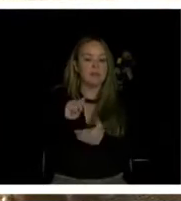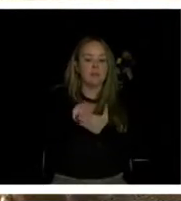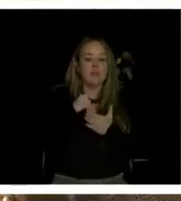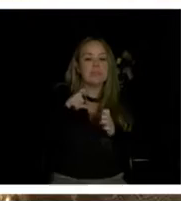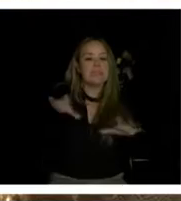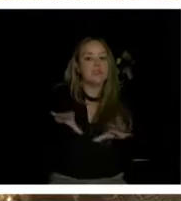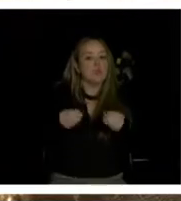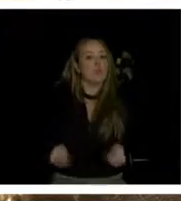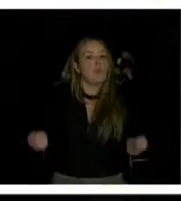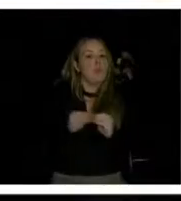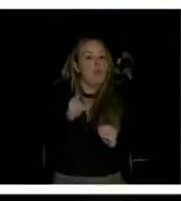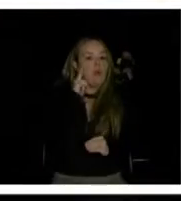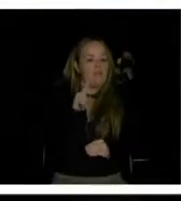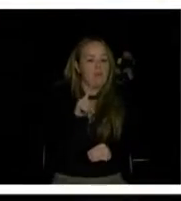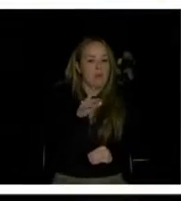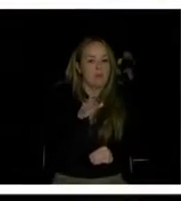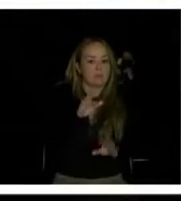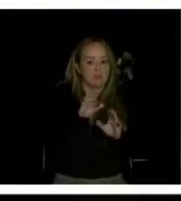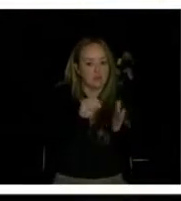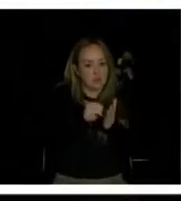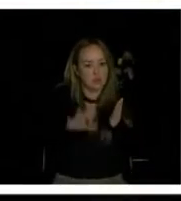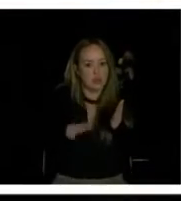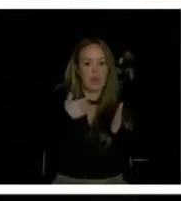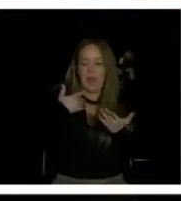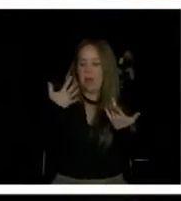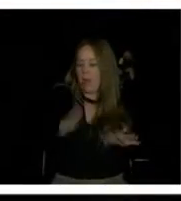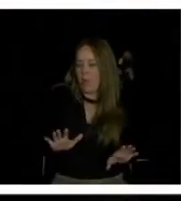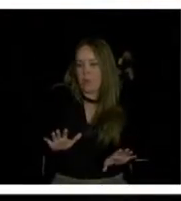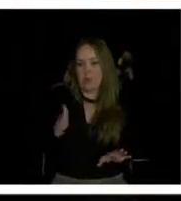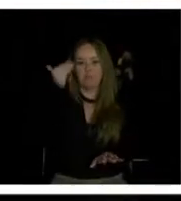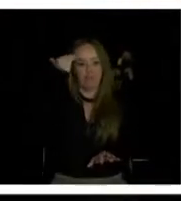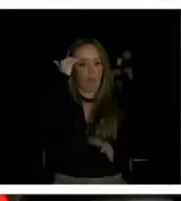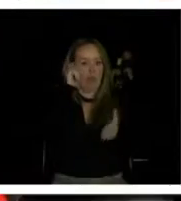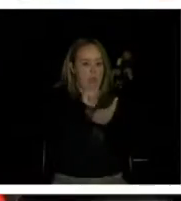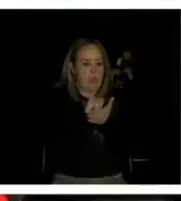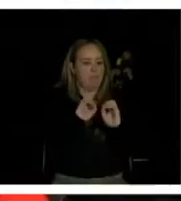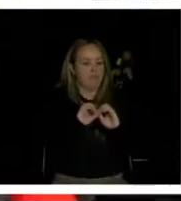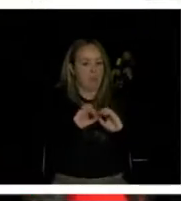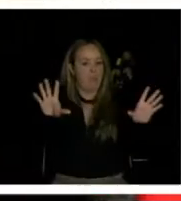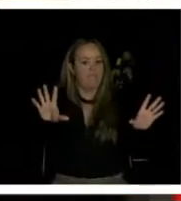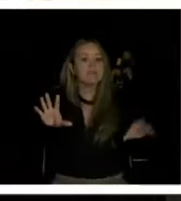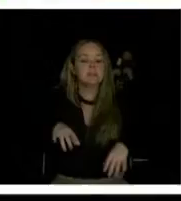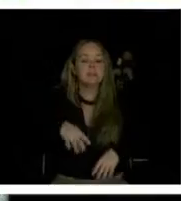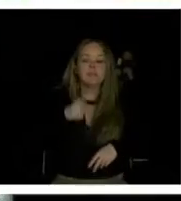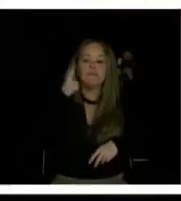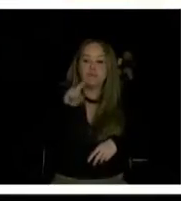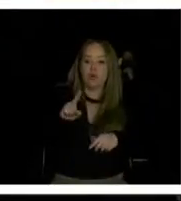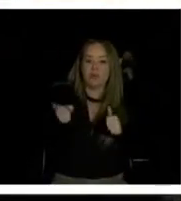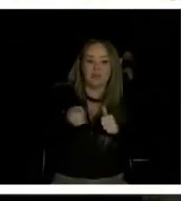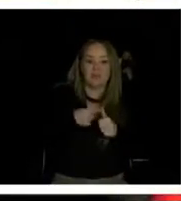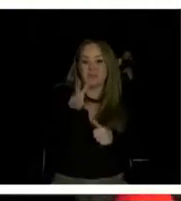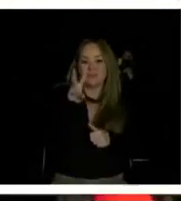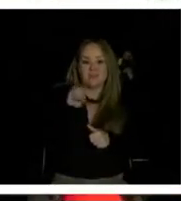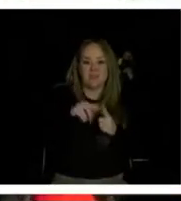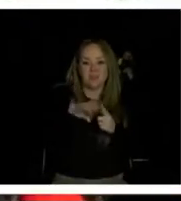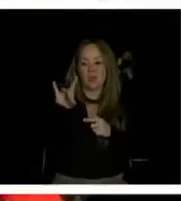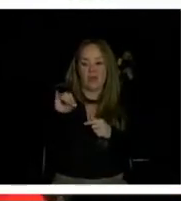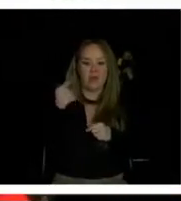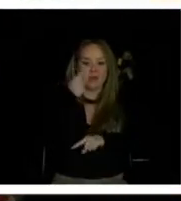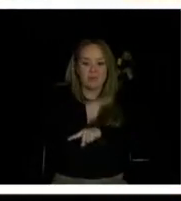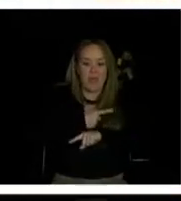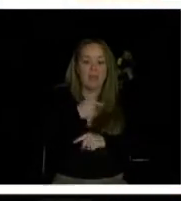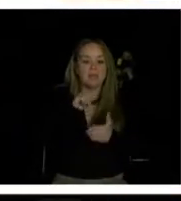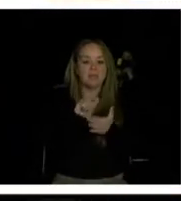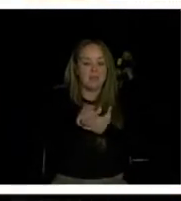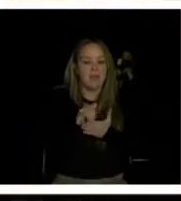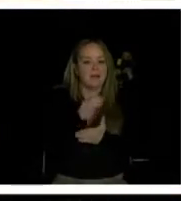that for our students. So that is something that I've heard loud and clear. So within my first, 60 to 80 days,